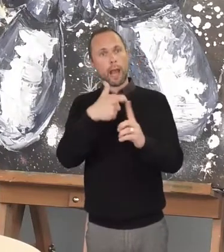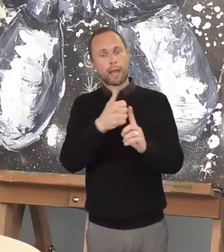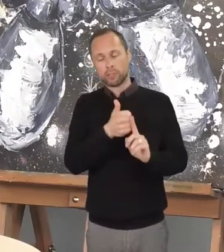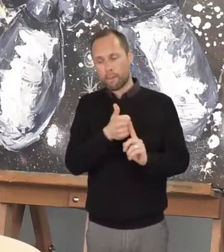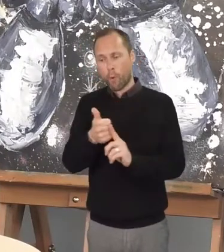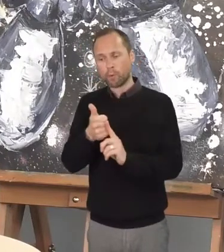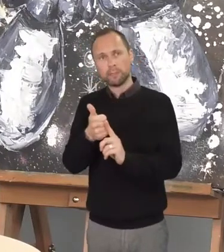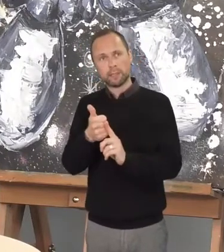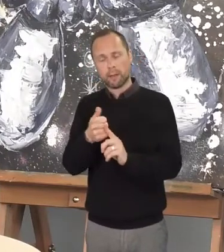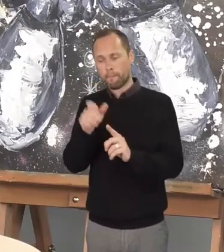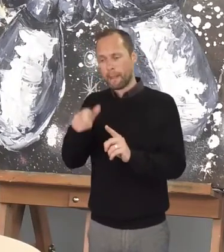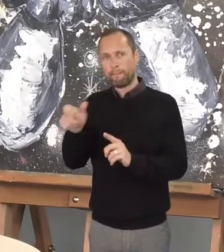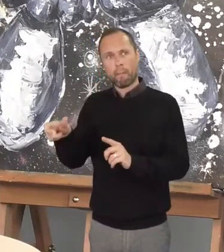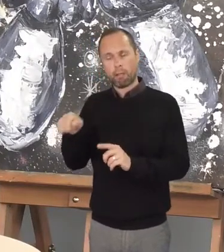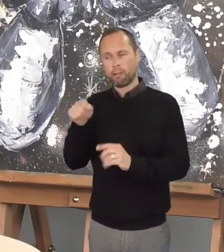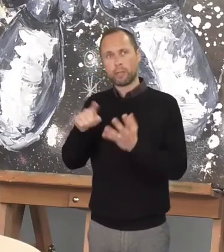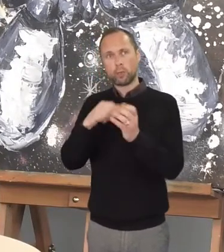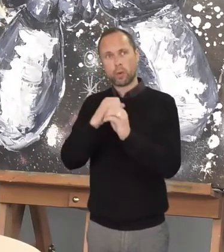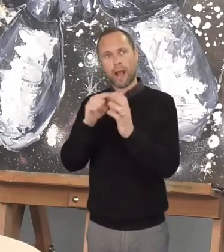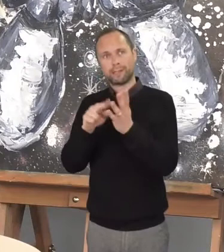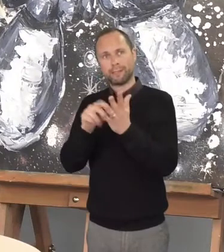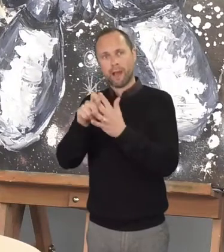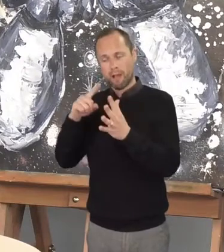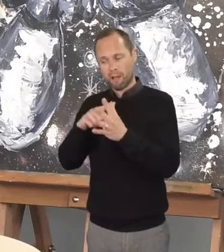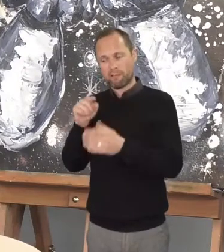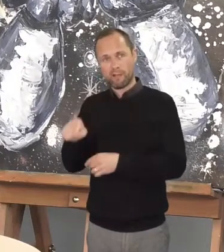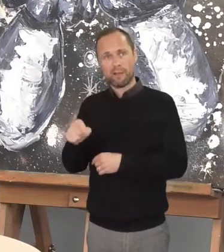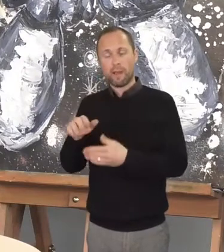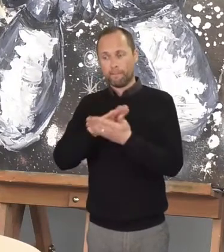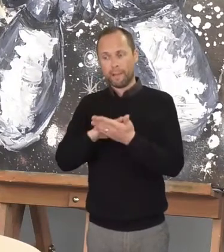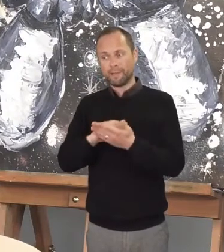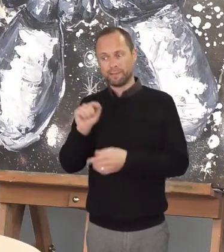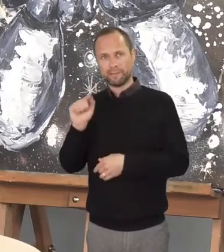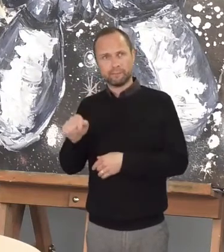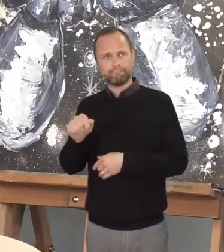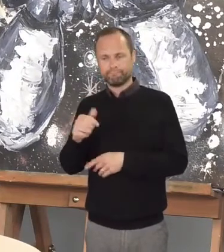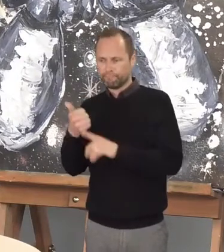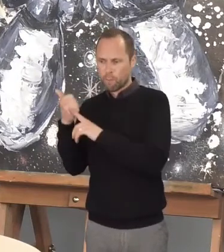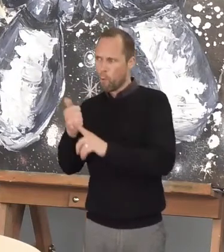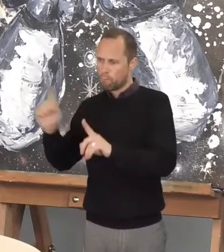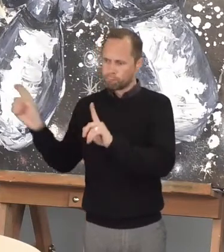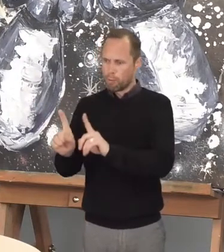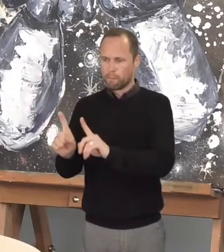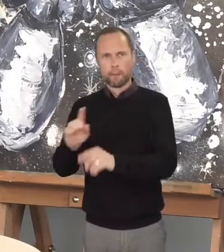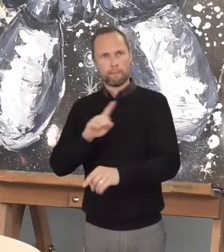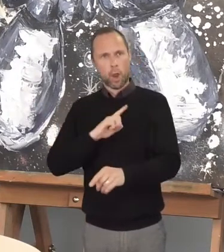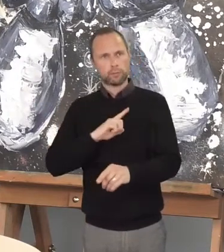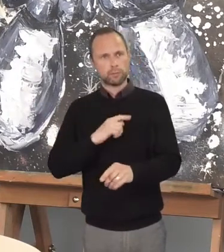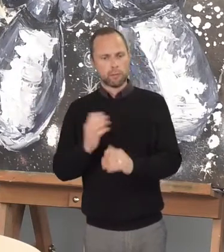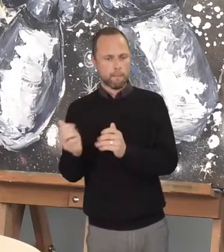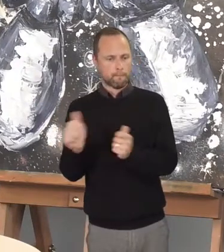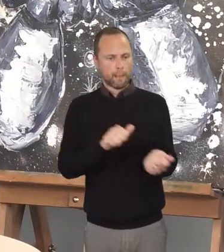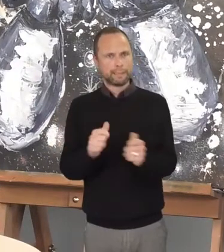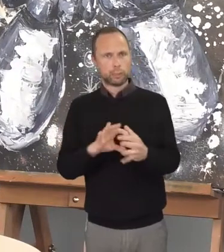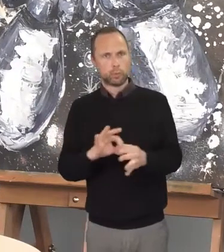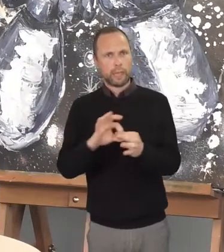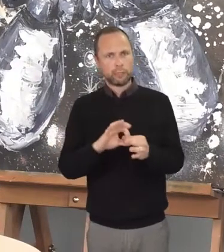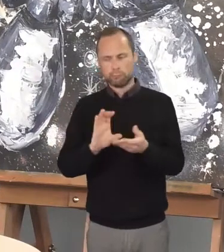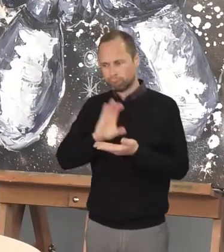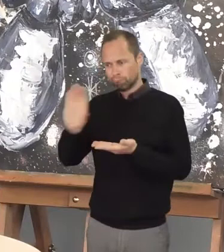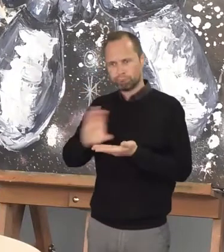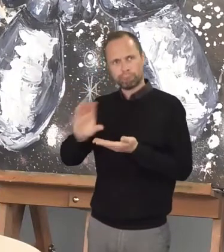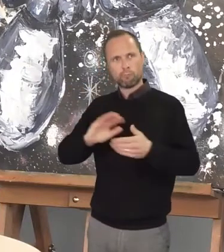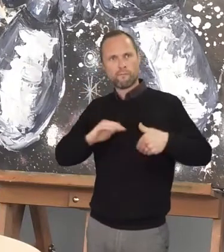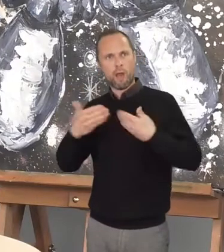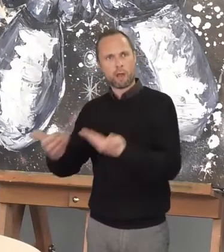brothers and sisters in that part of Uganda, they were able to spring into action and they were able to reach out to the refugees who were arriving in